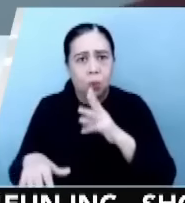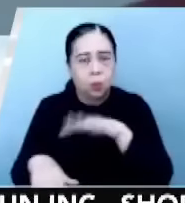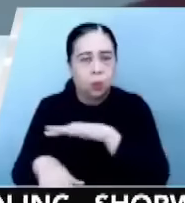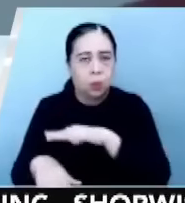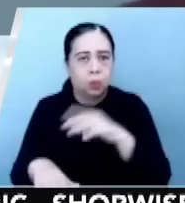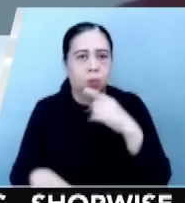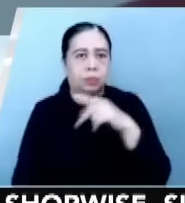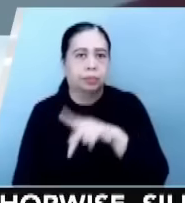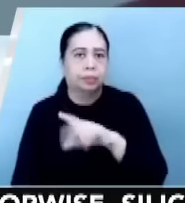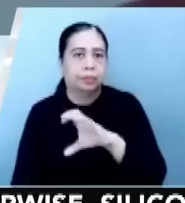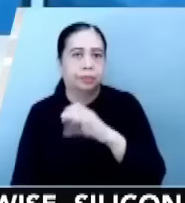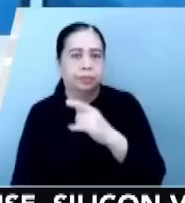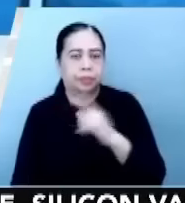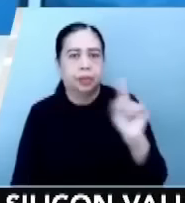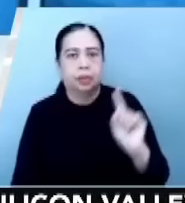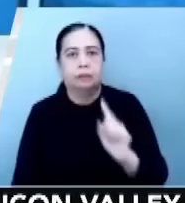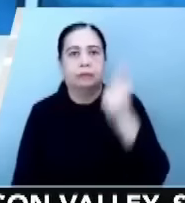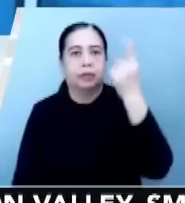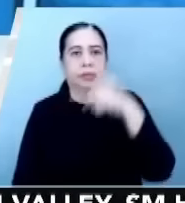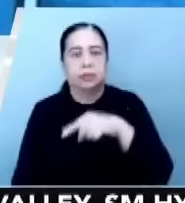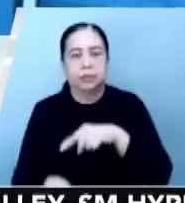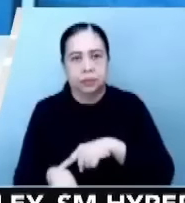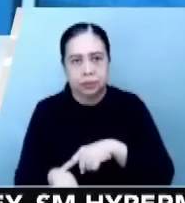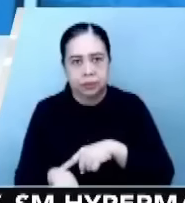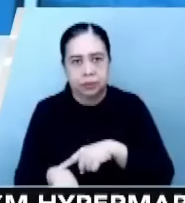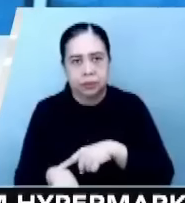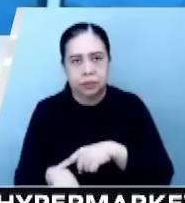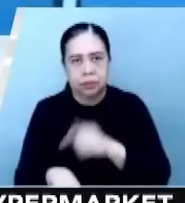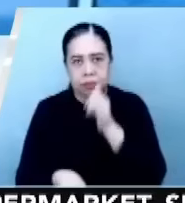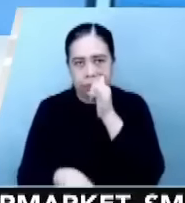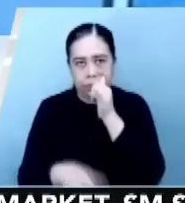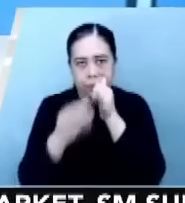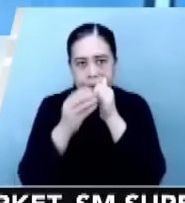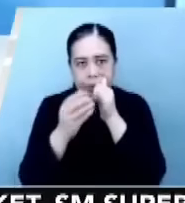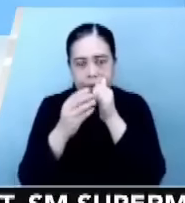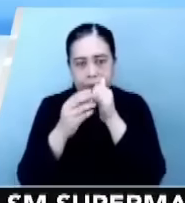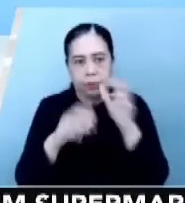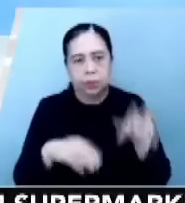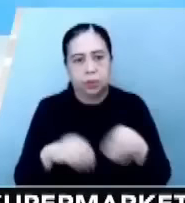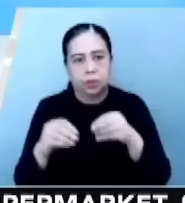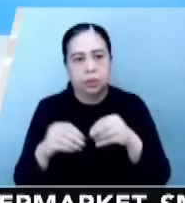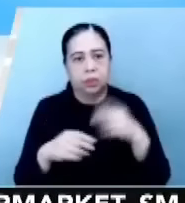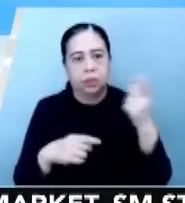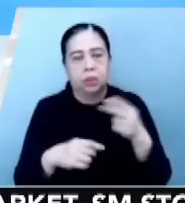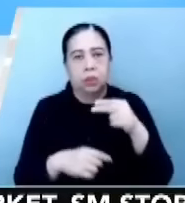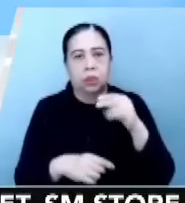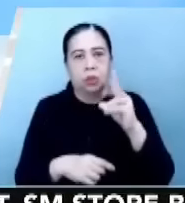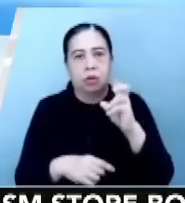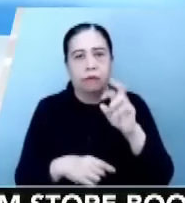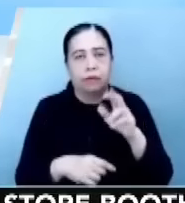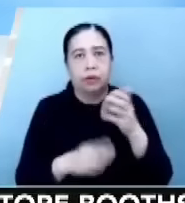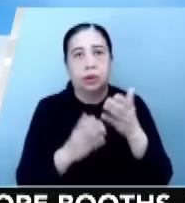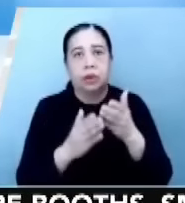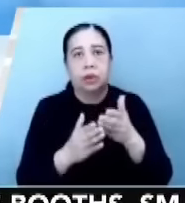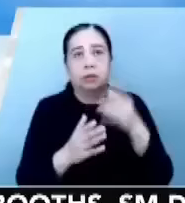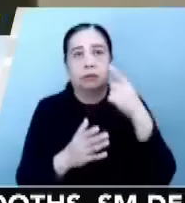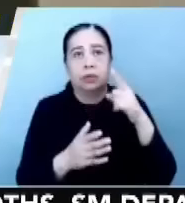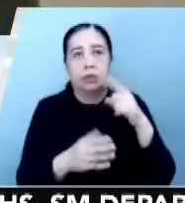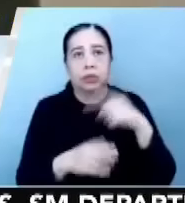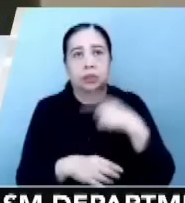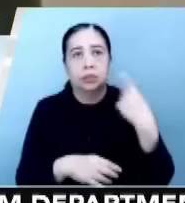Guard, unang pagkakataon ding nadokumento nila ang pagdideploy ng hovercrafts ng China. For China to